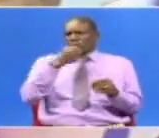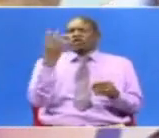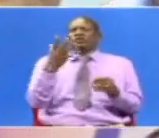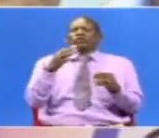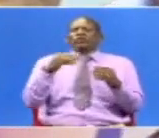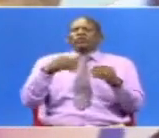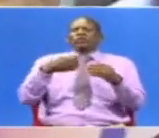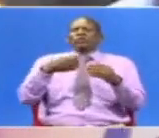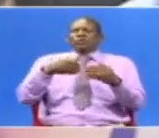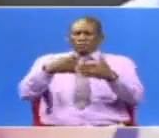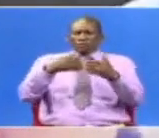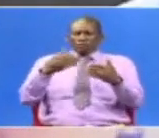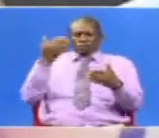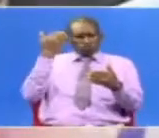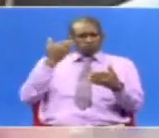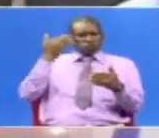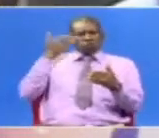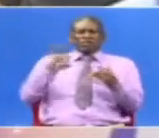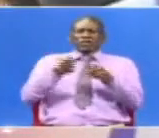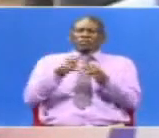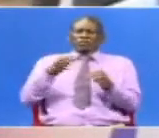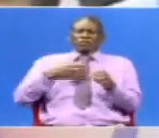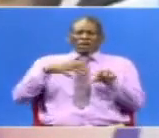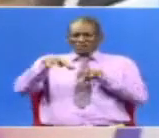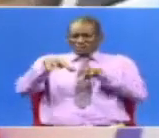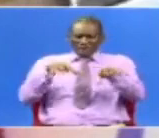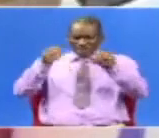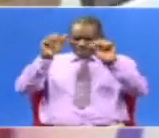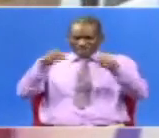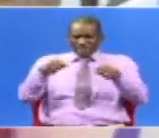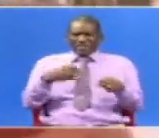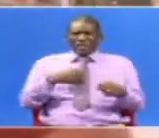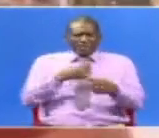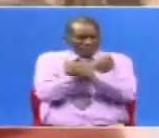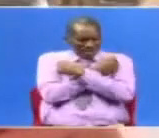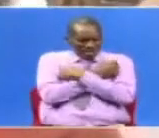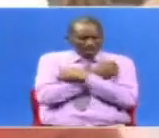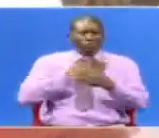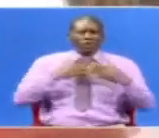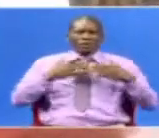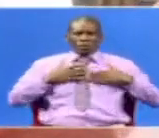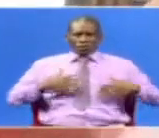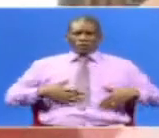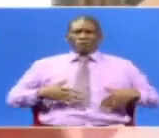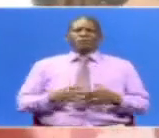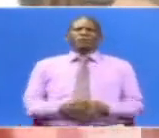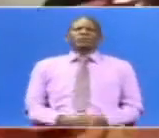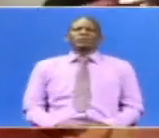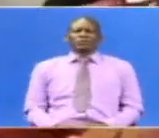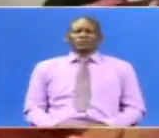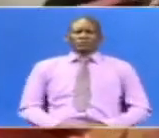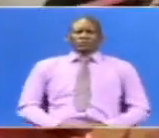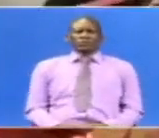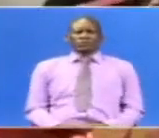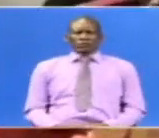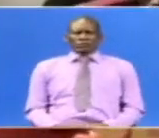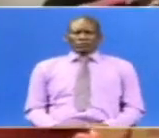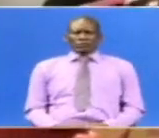very, very, Atakama ni Surambaya, I love my body. You mentioned that it has its application